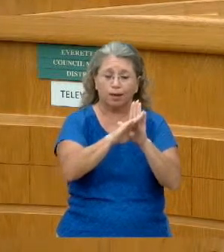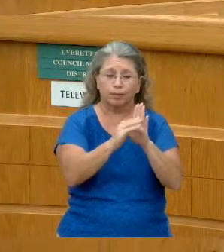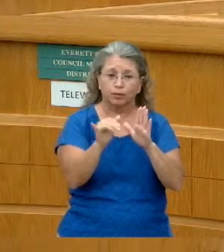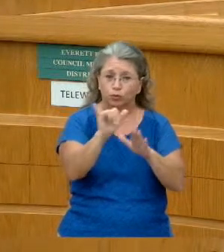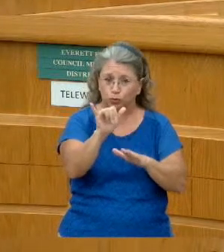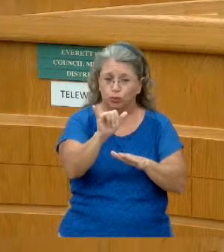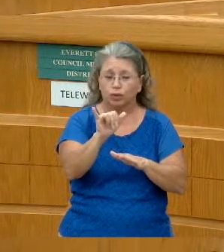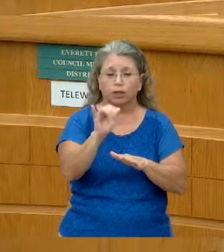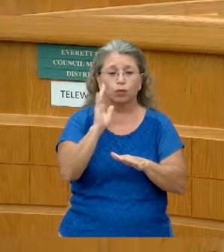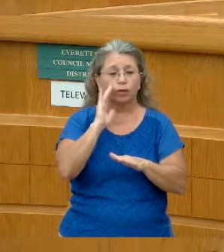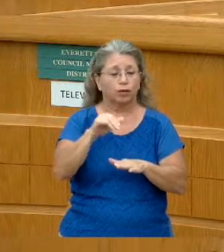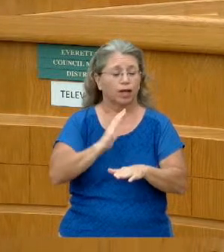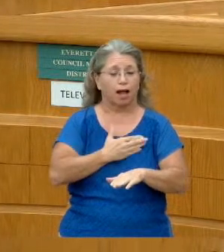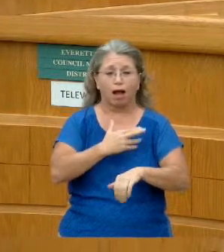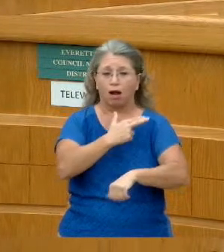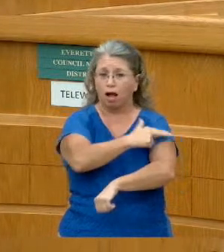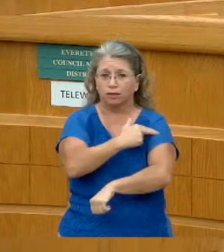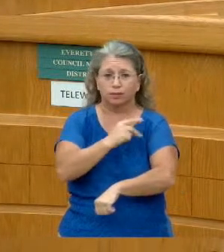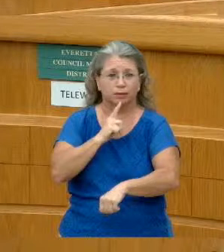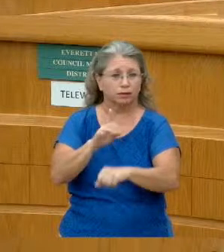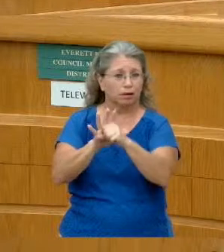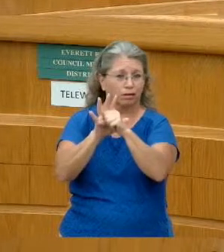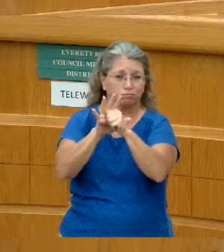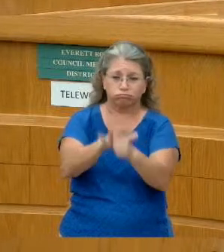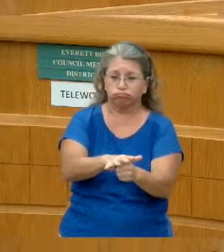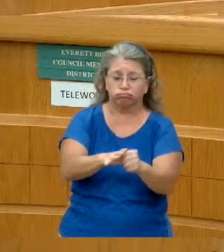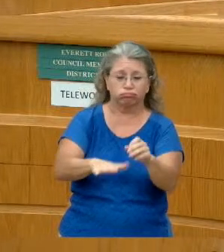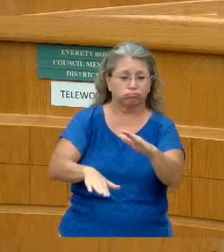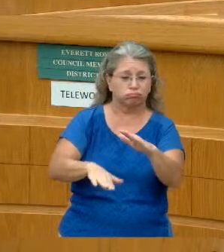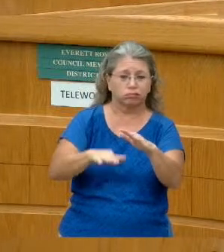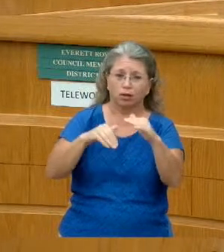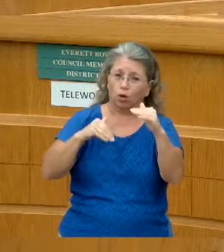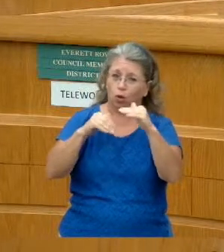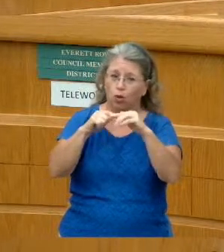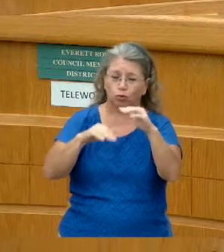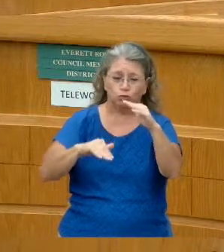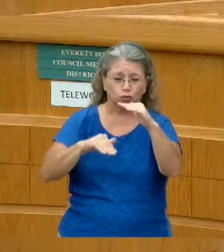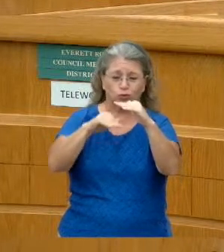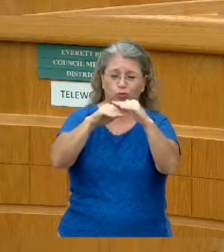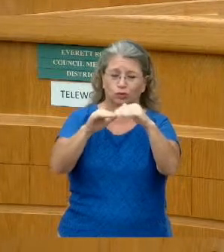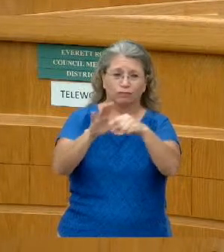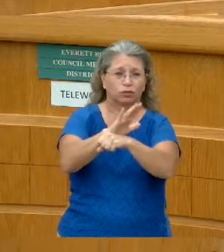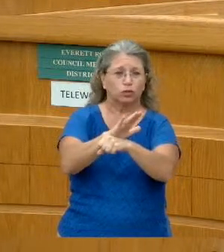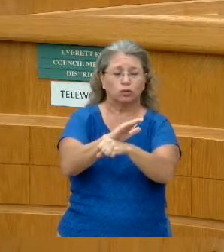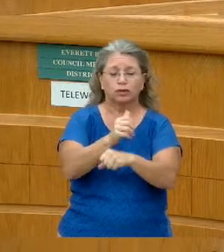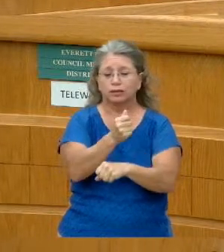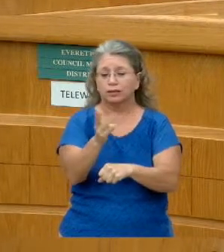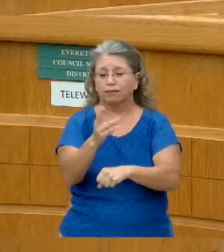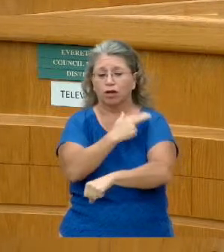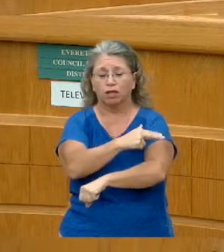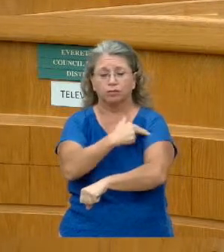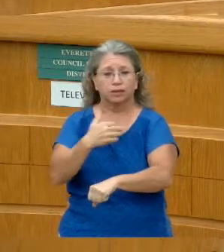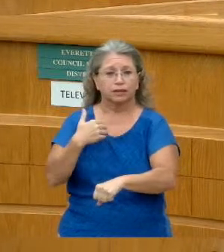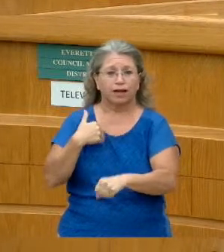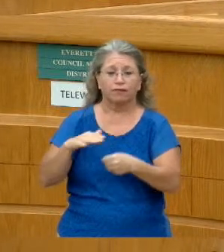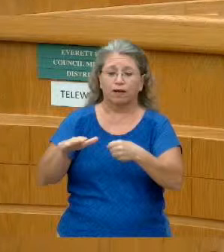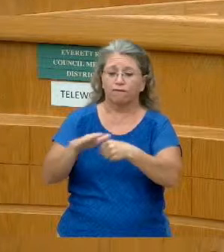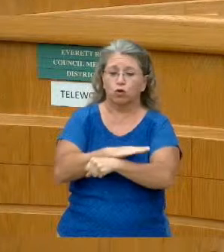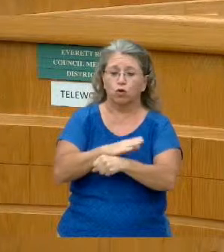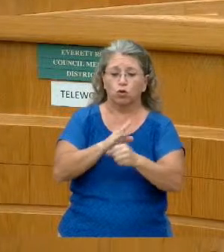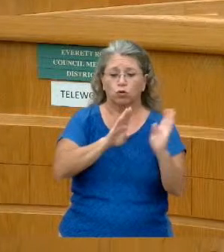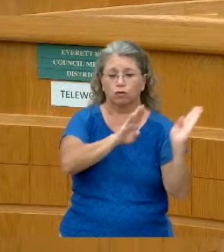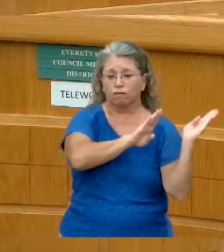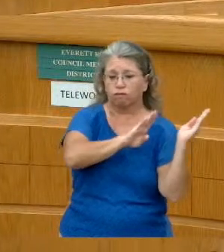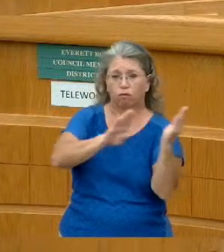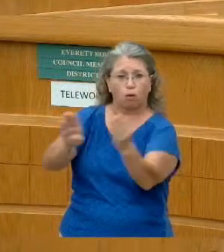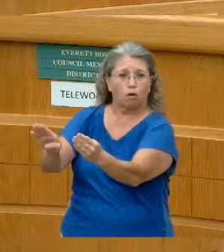taxed in terms of ability to deal with the patients. There's several hospitals that have entire floors, numerous floors